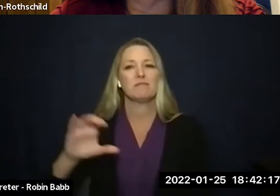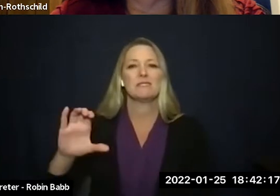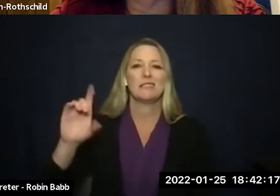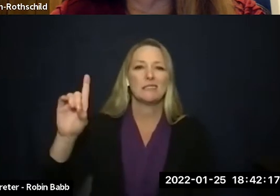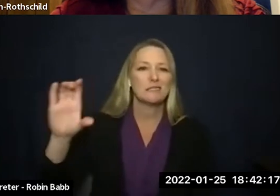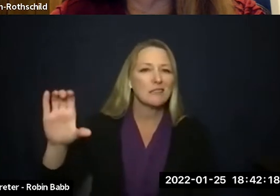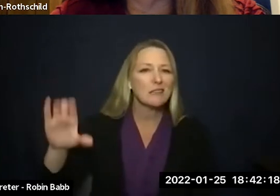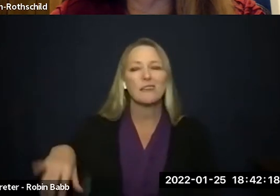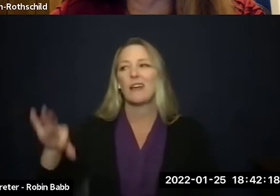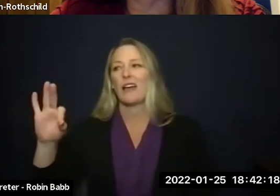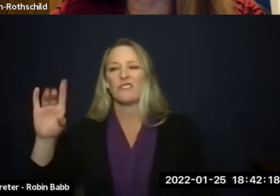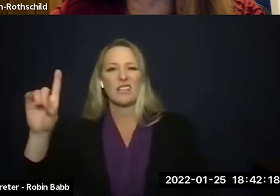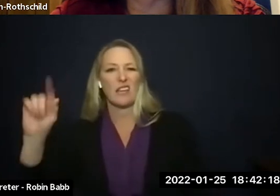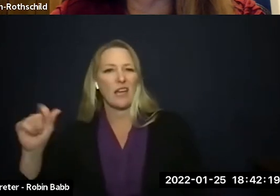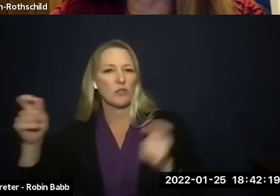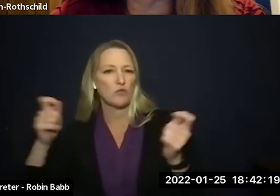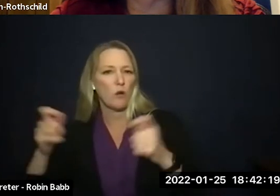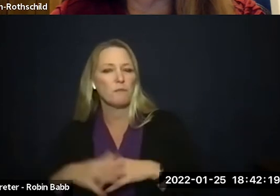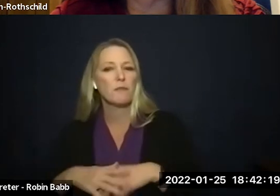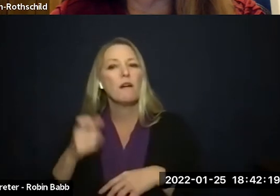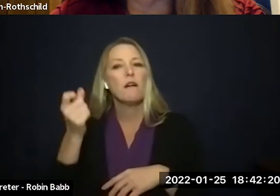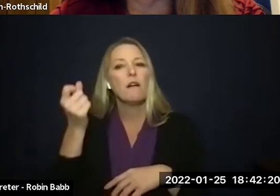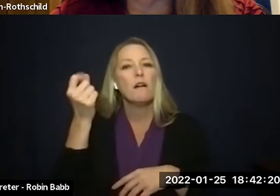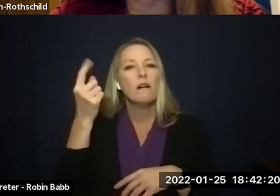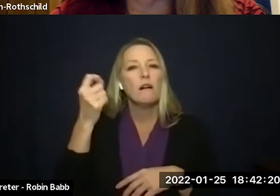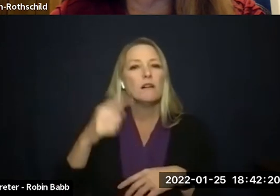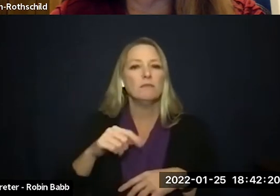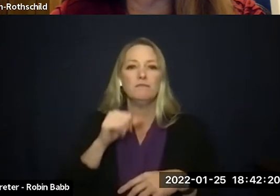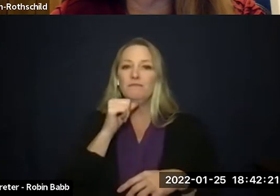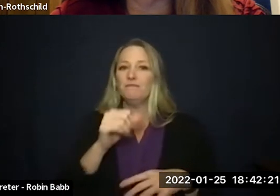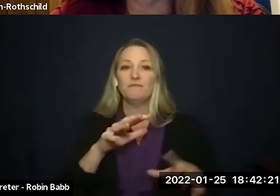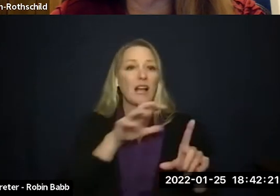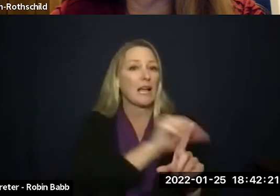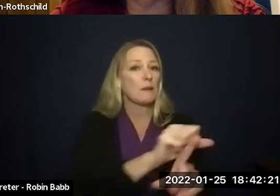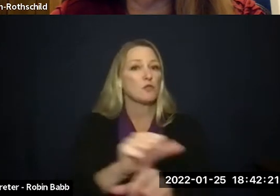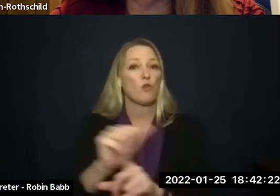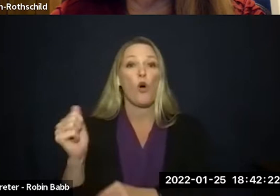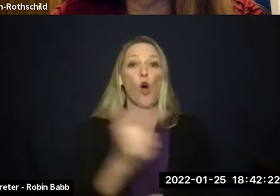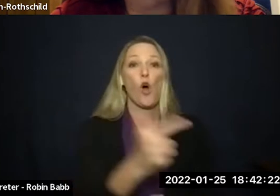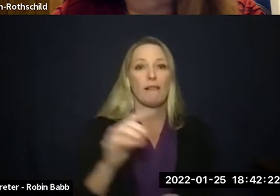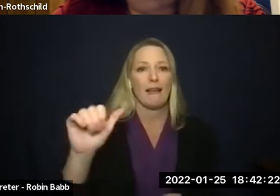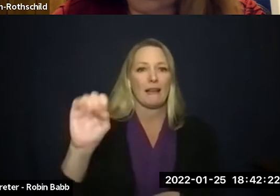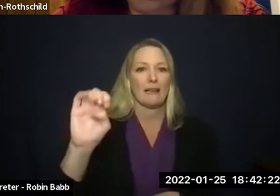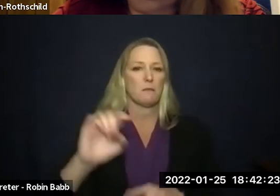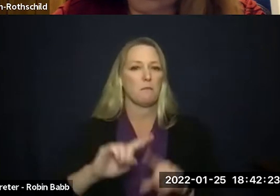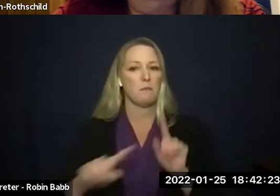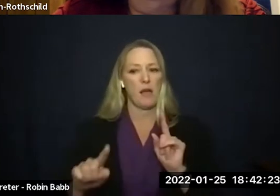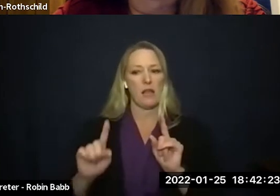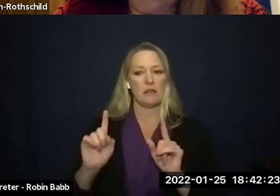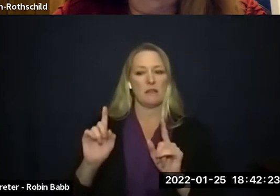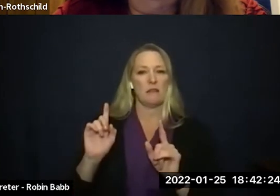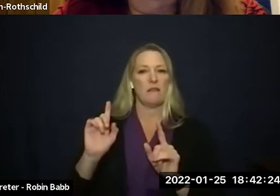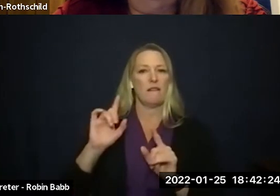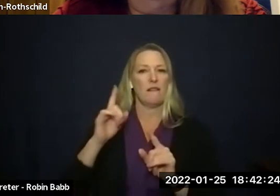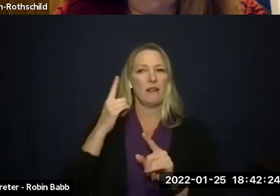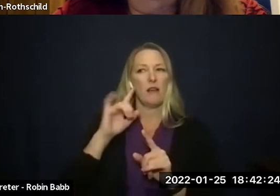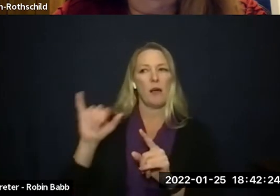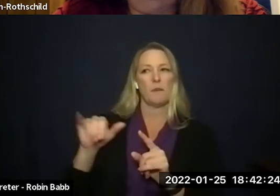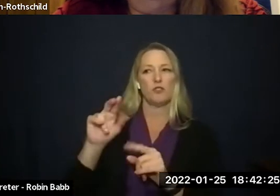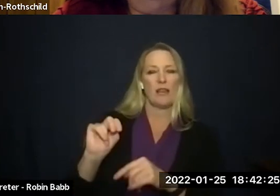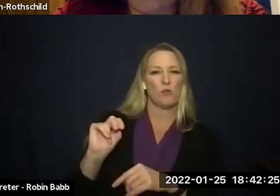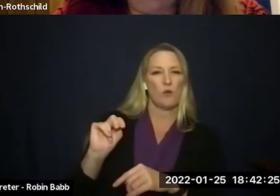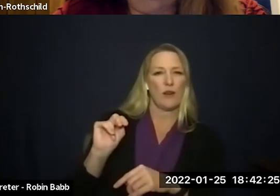voluntary and time consuming so the system does not capture all the cases but per the 14 january 2022 release of veris